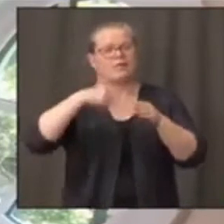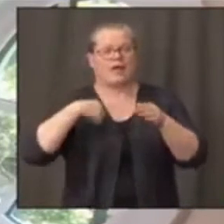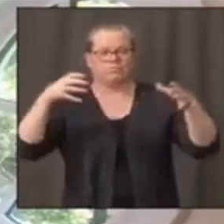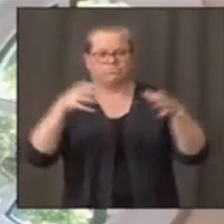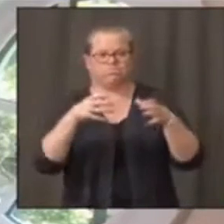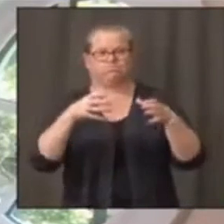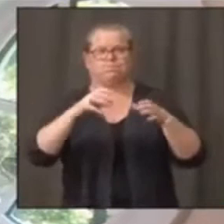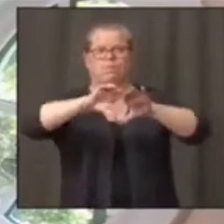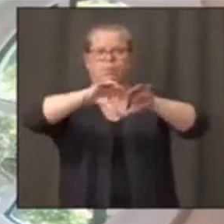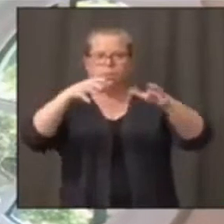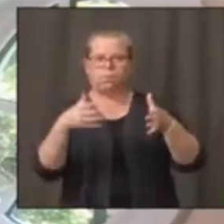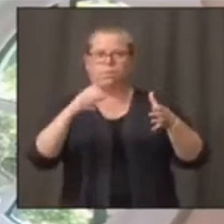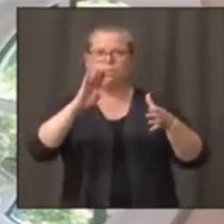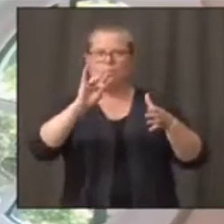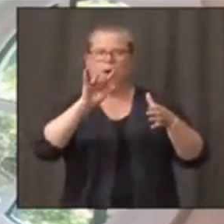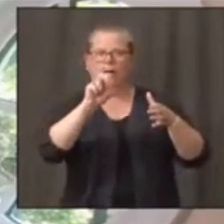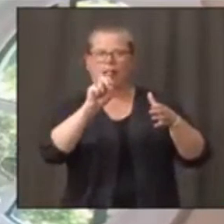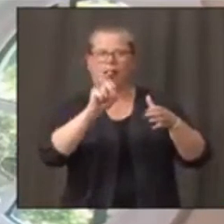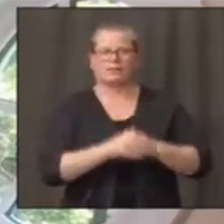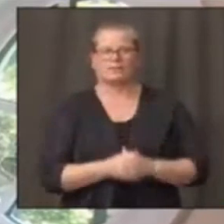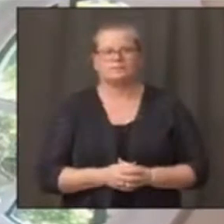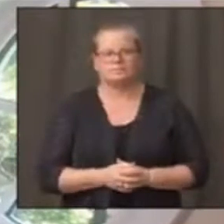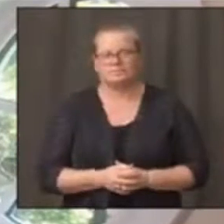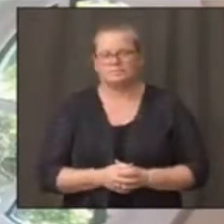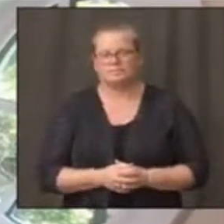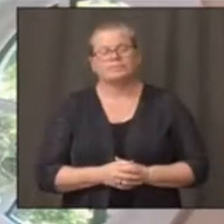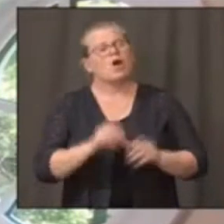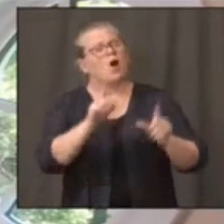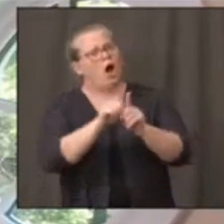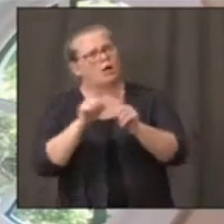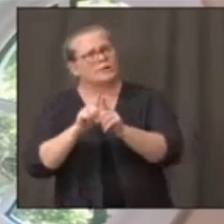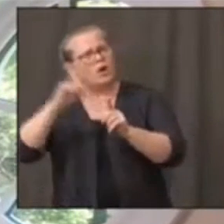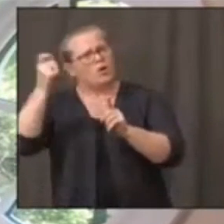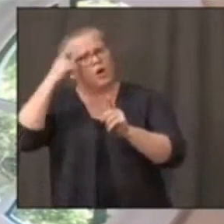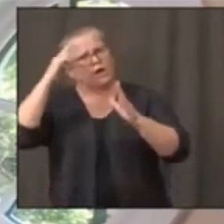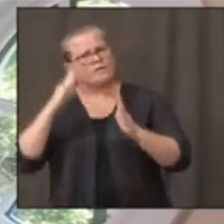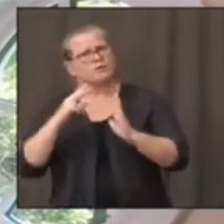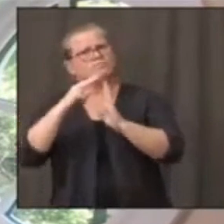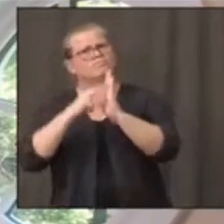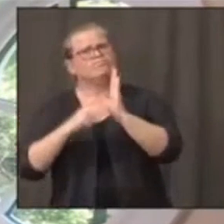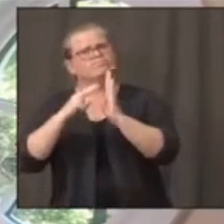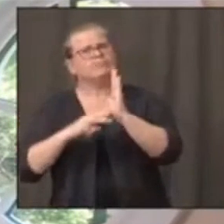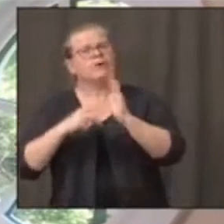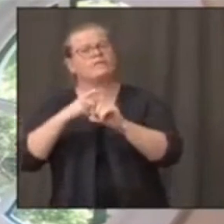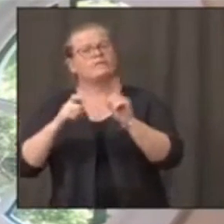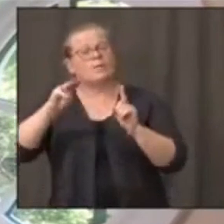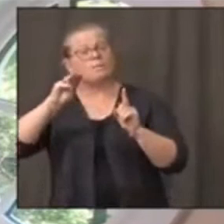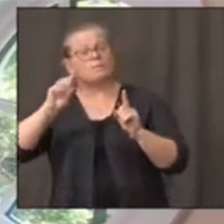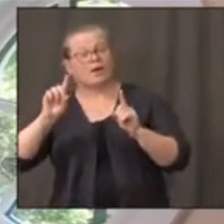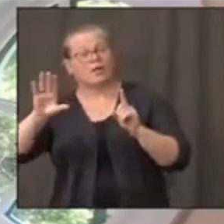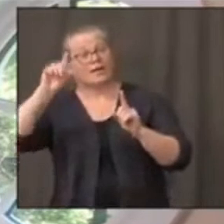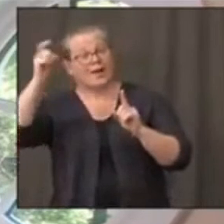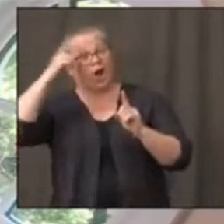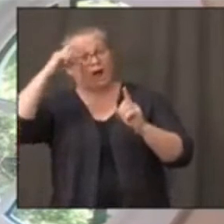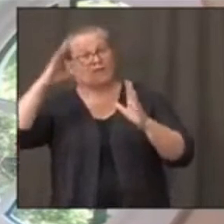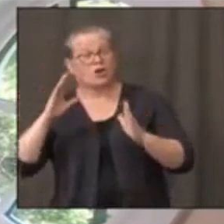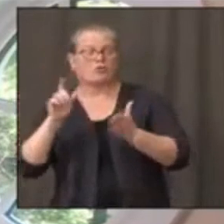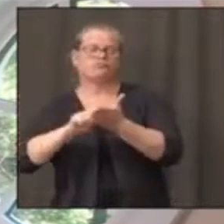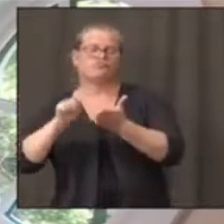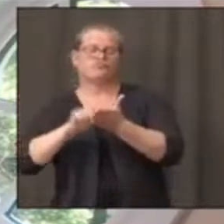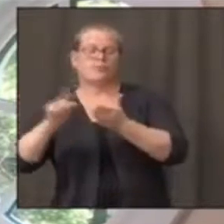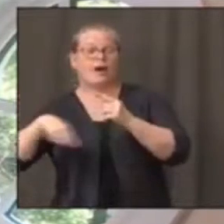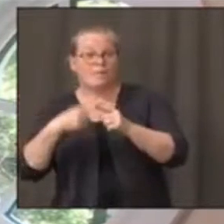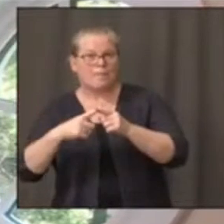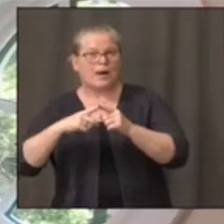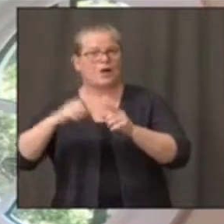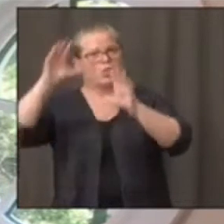that President Trump has left their states vulnerable to the pandemic, and they have to deal with this surge on